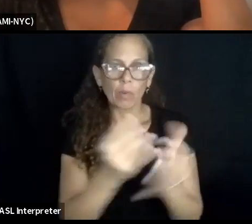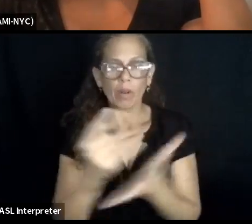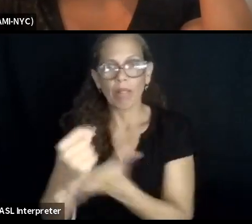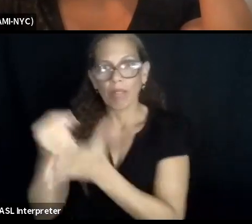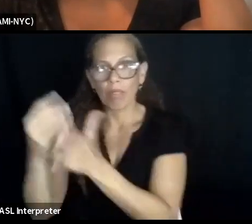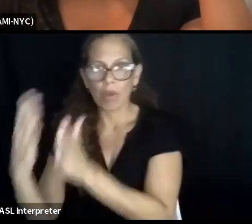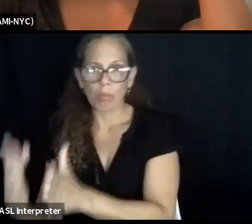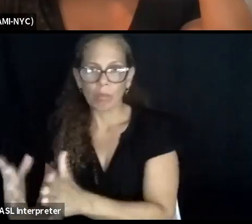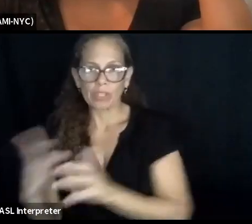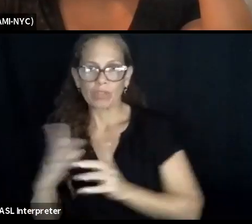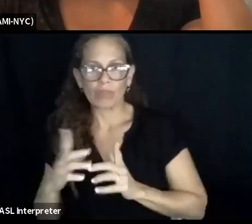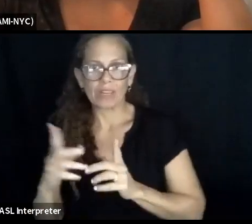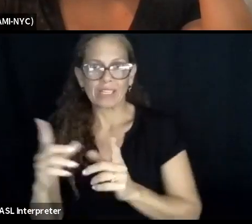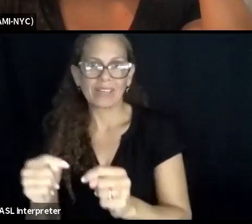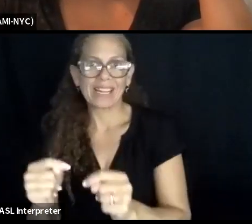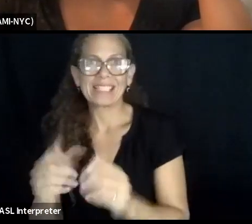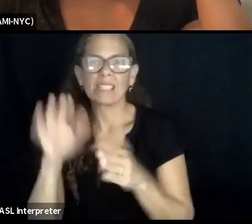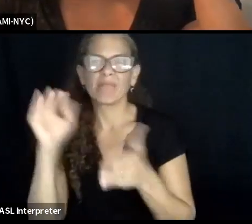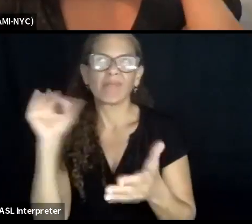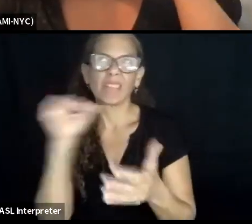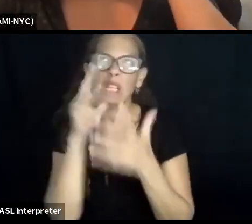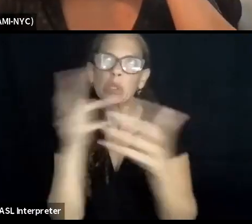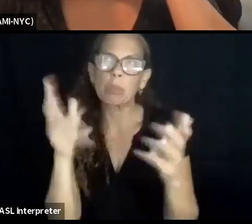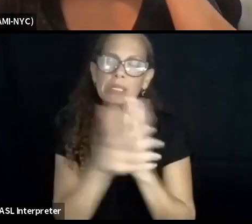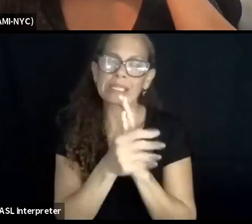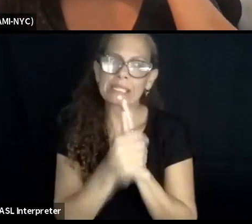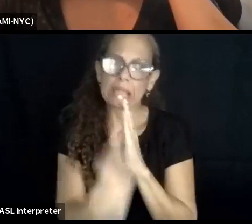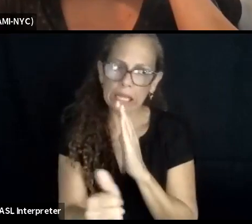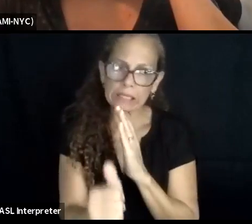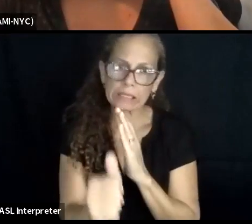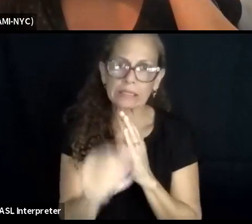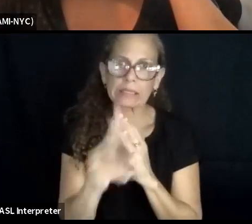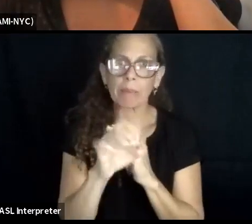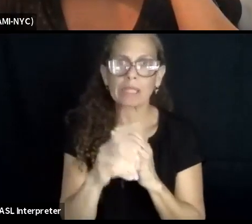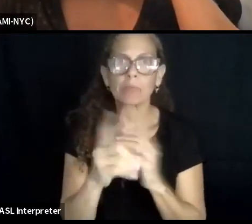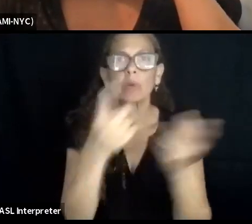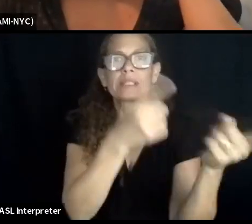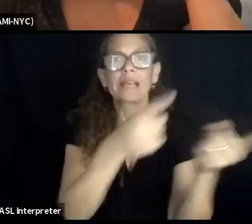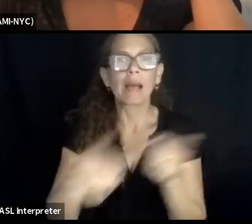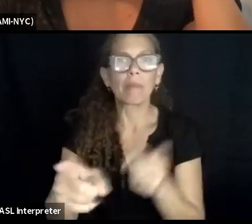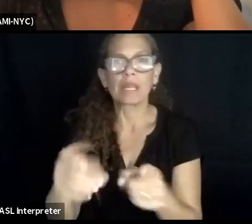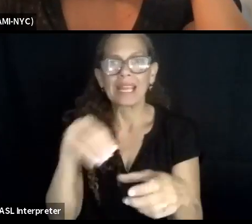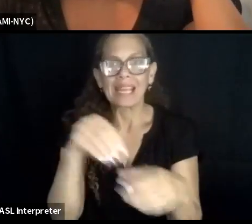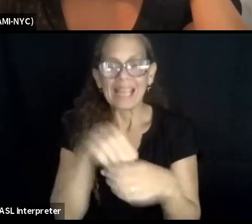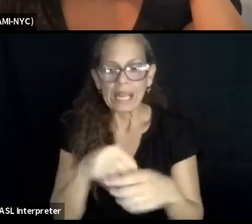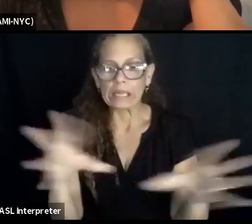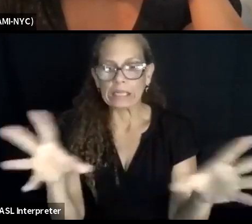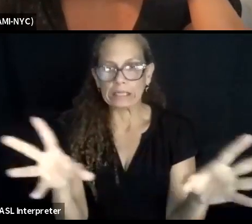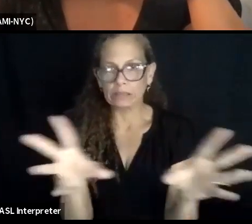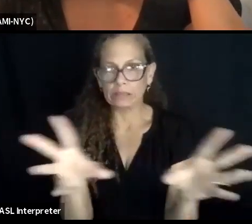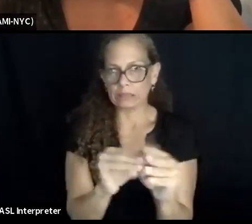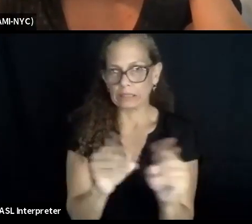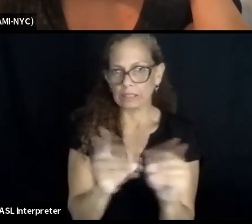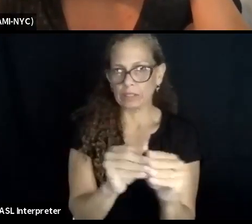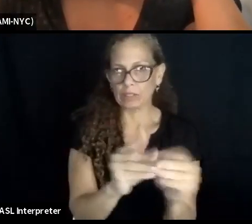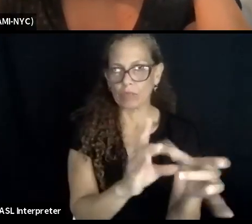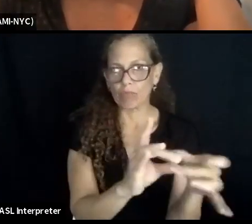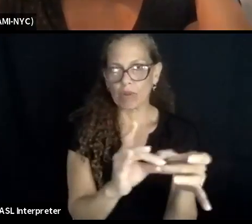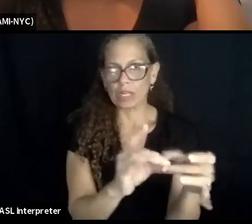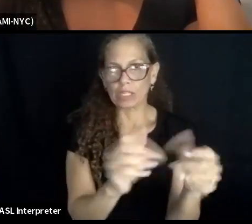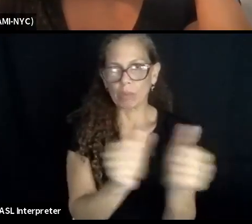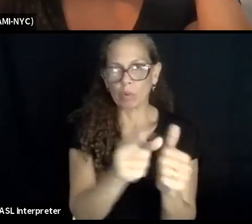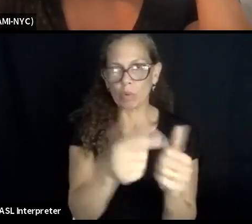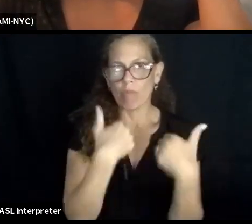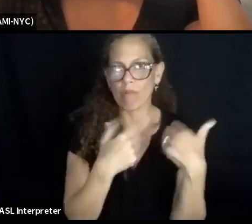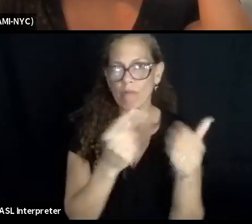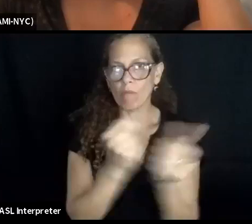It's less skills-based and it calls out what is happening in session. So it relates the relationship you have with your therapist